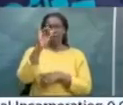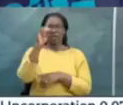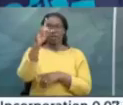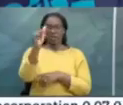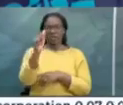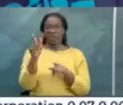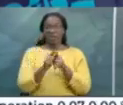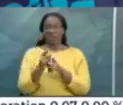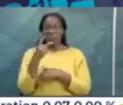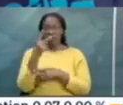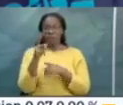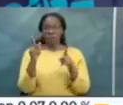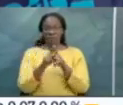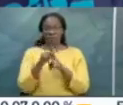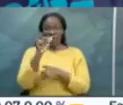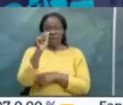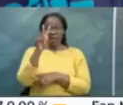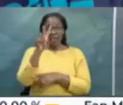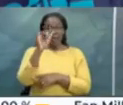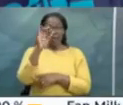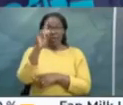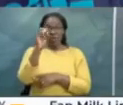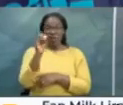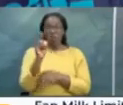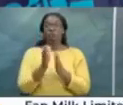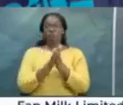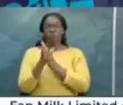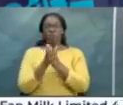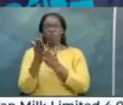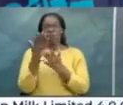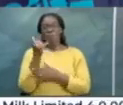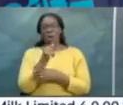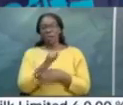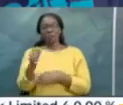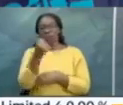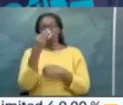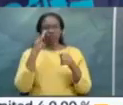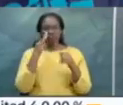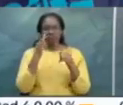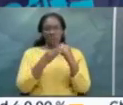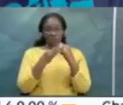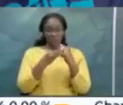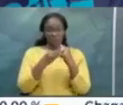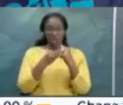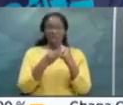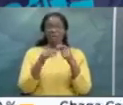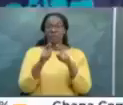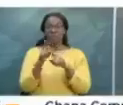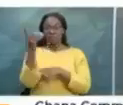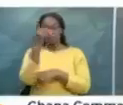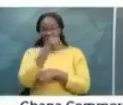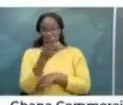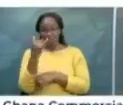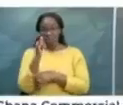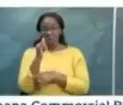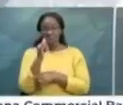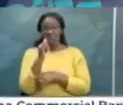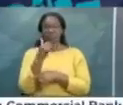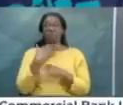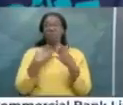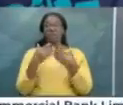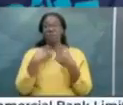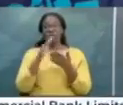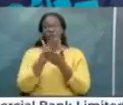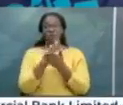The looks like a video line is inspired by the streets of Kibra and is desired to share